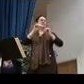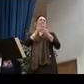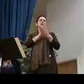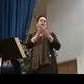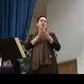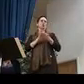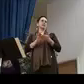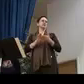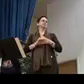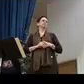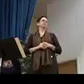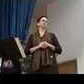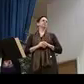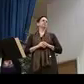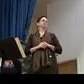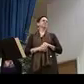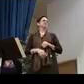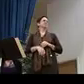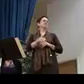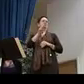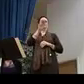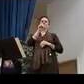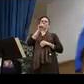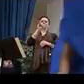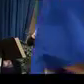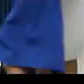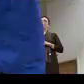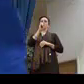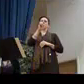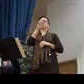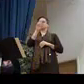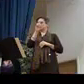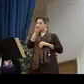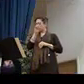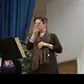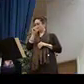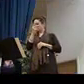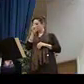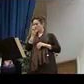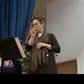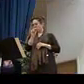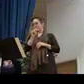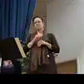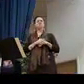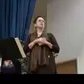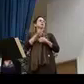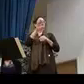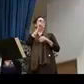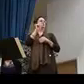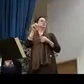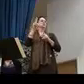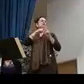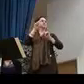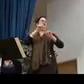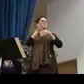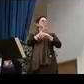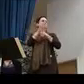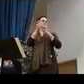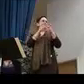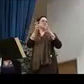Michael D. Tom, Associate of Applied Science, Business Administration Management, Associate of Arts, General Education.